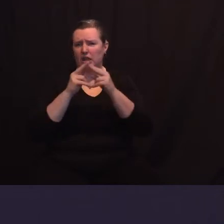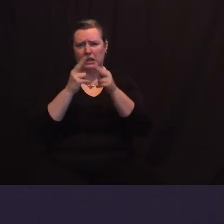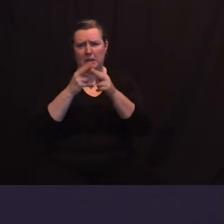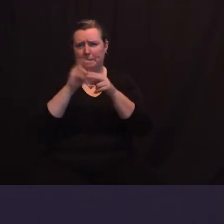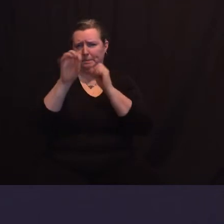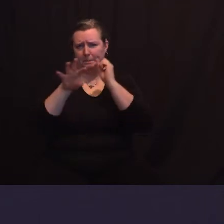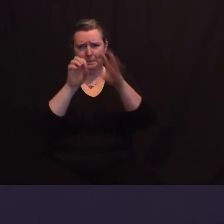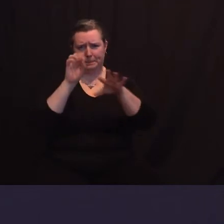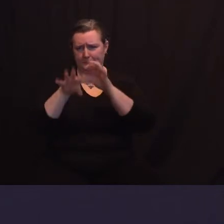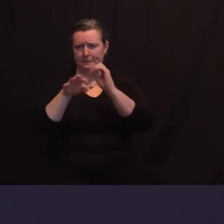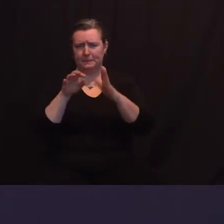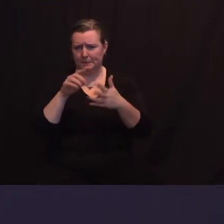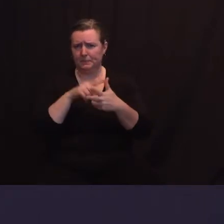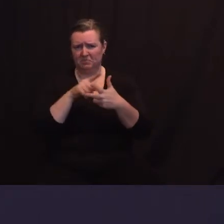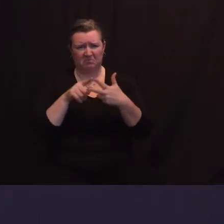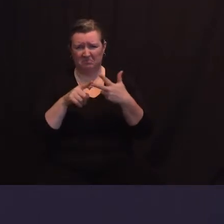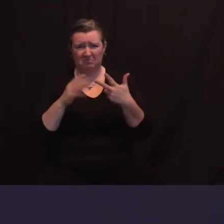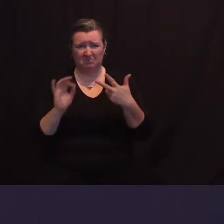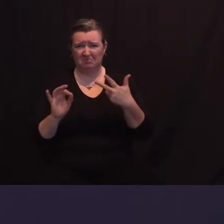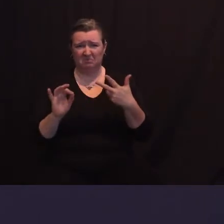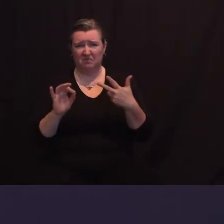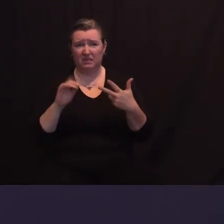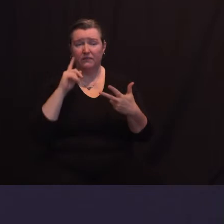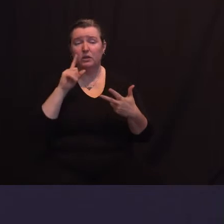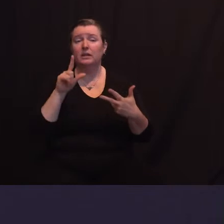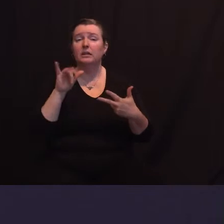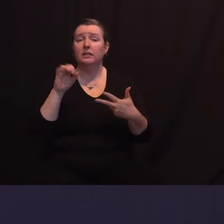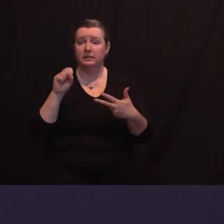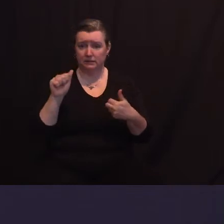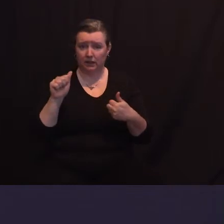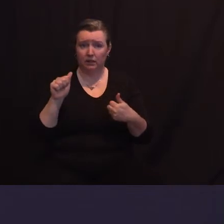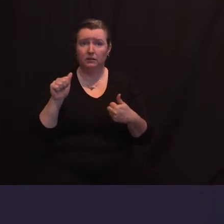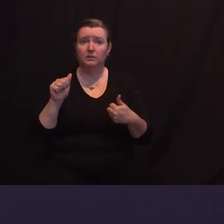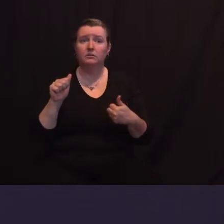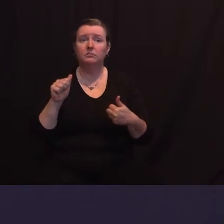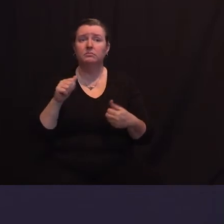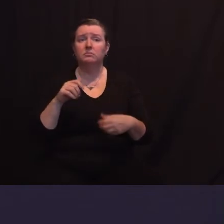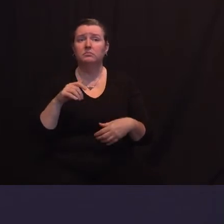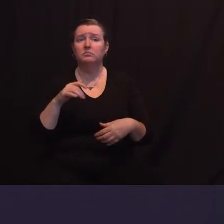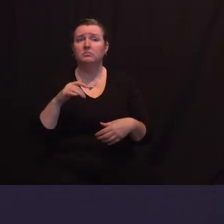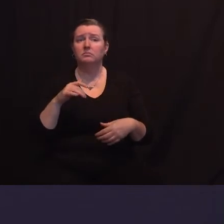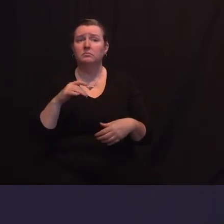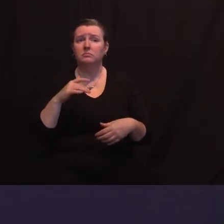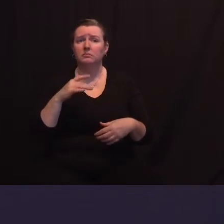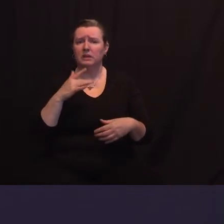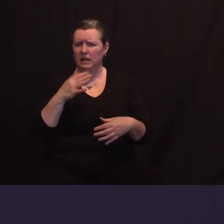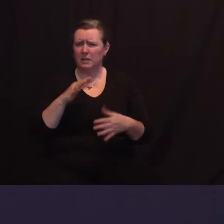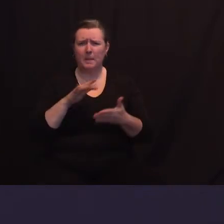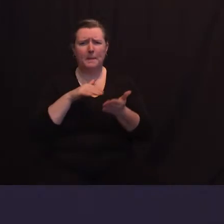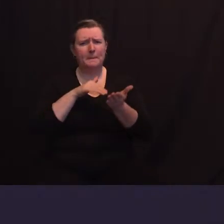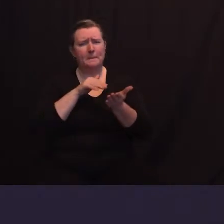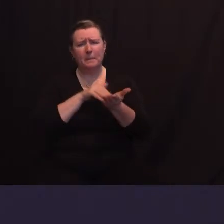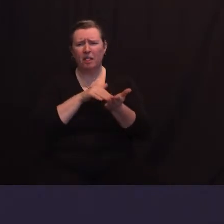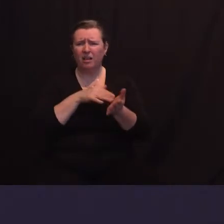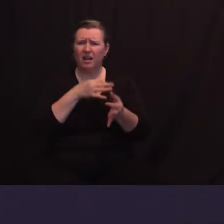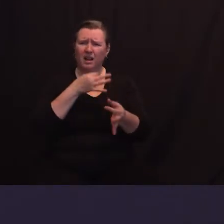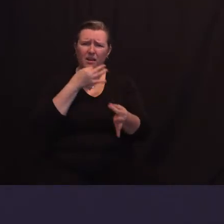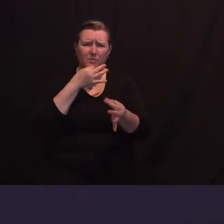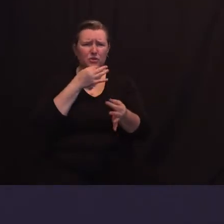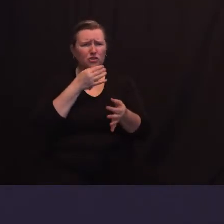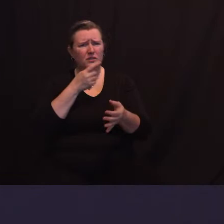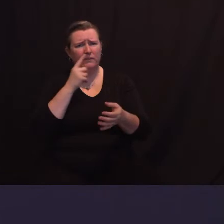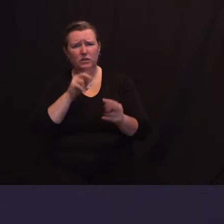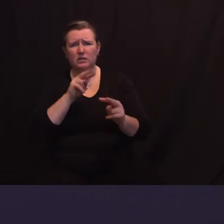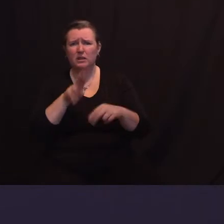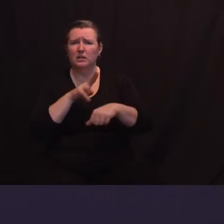in Lisa's case, we're particularly thankful that she's a medical expert overseeing the National Guard, because yes, we've still got hundreds in